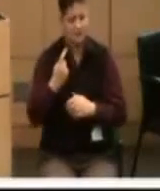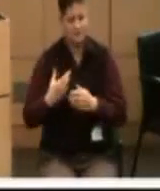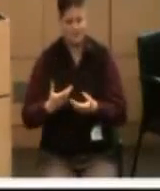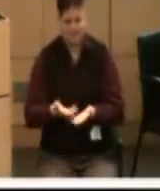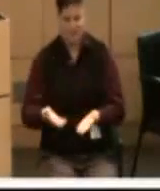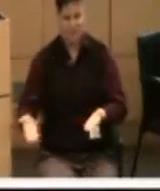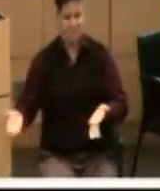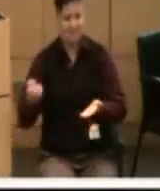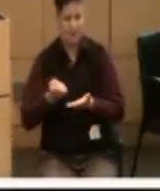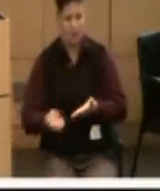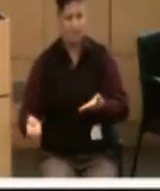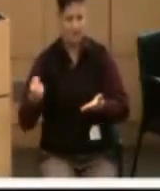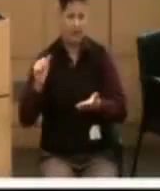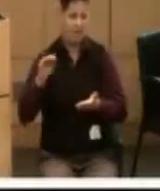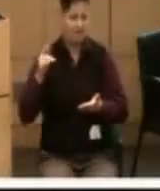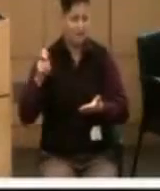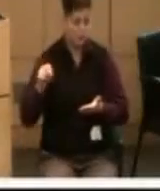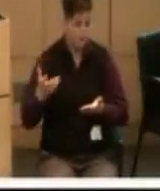saying.